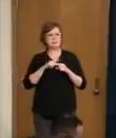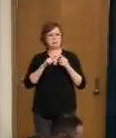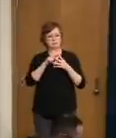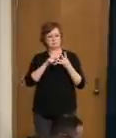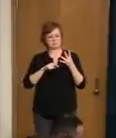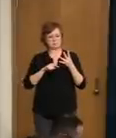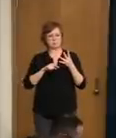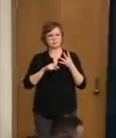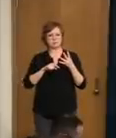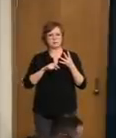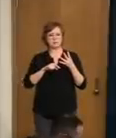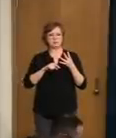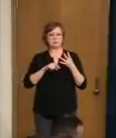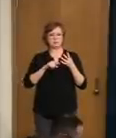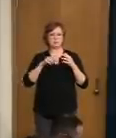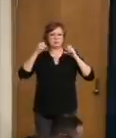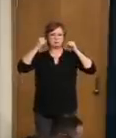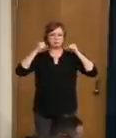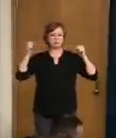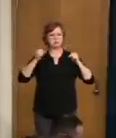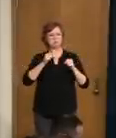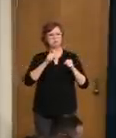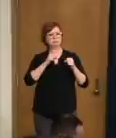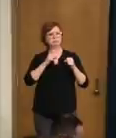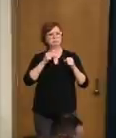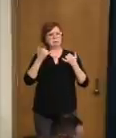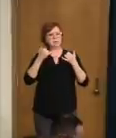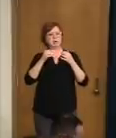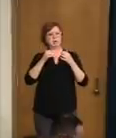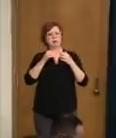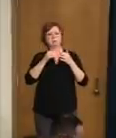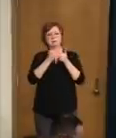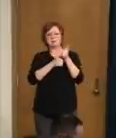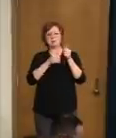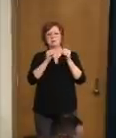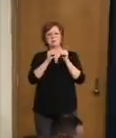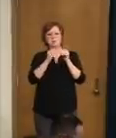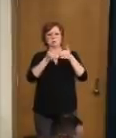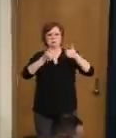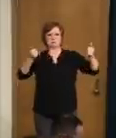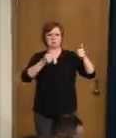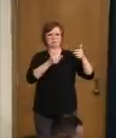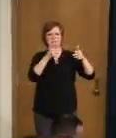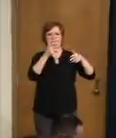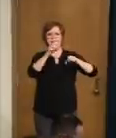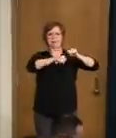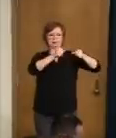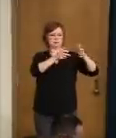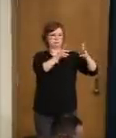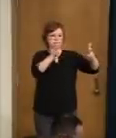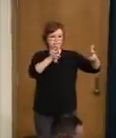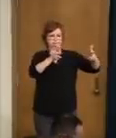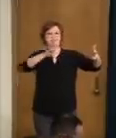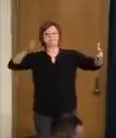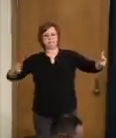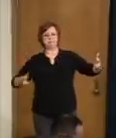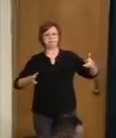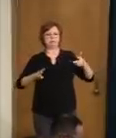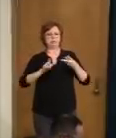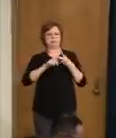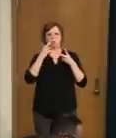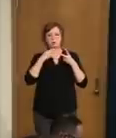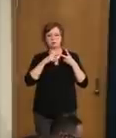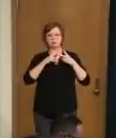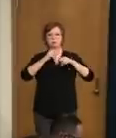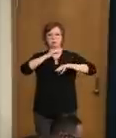more in restaurants, bars, gyms have helped. But even then, the guidelines are there, but if people insist on pulling tables together or not wearing a mask and